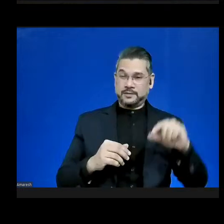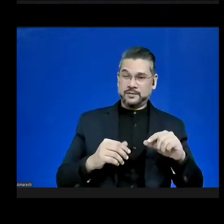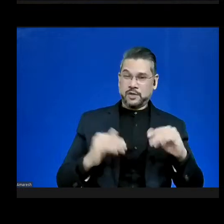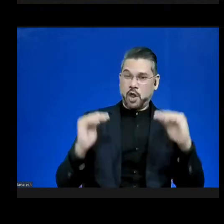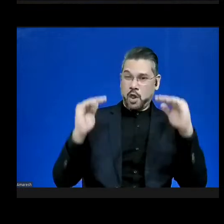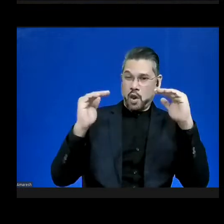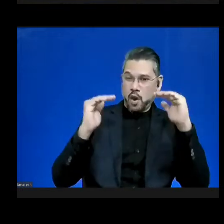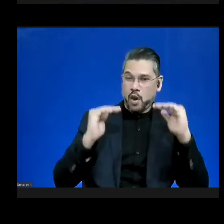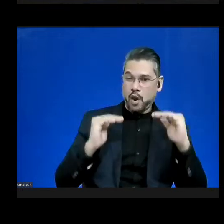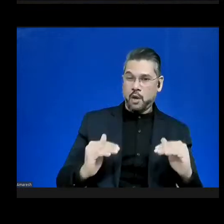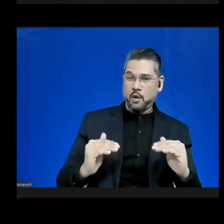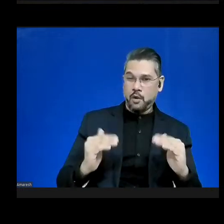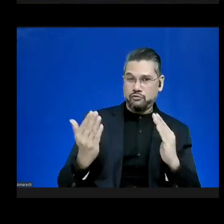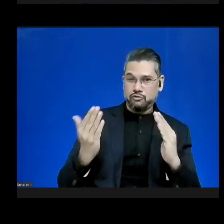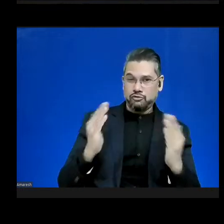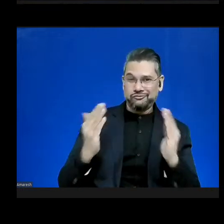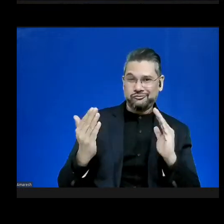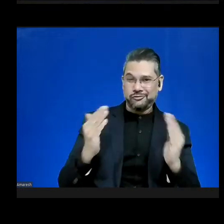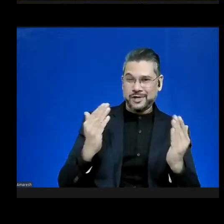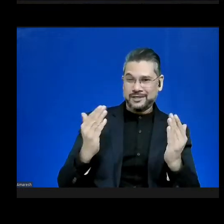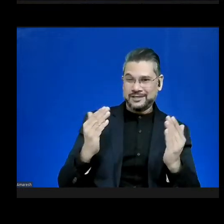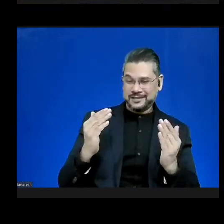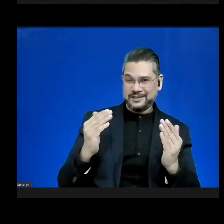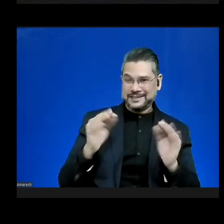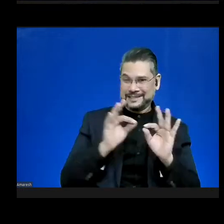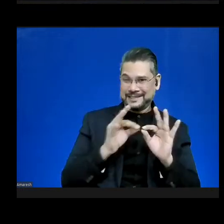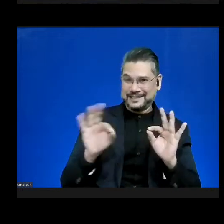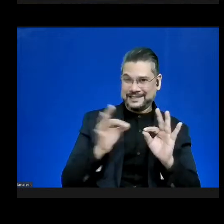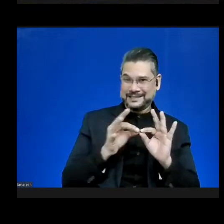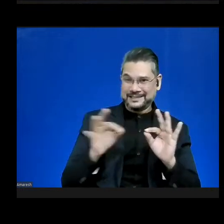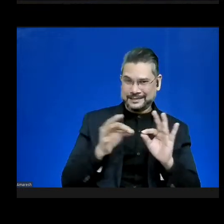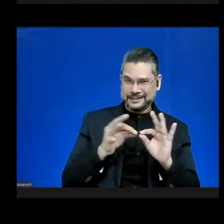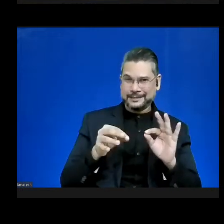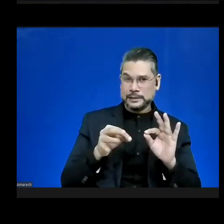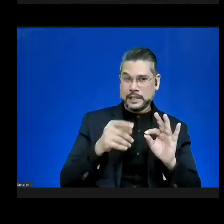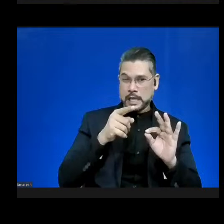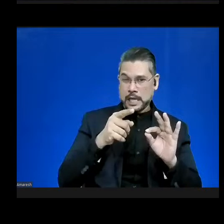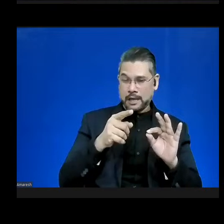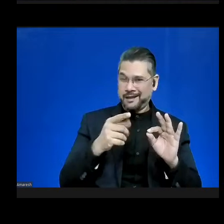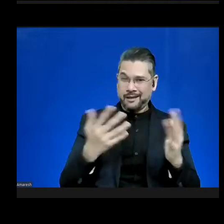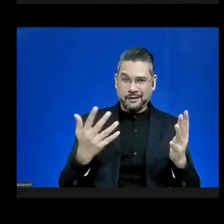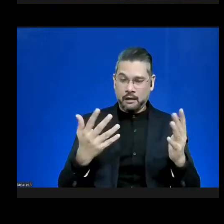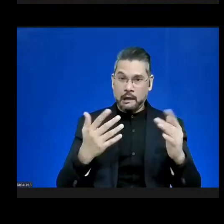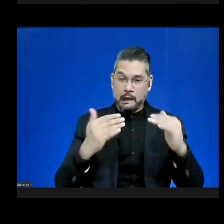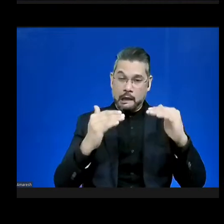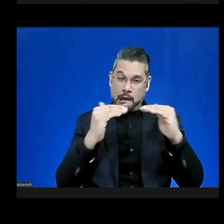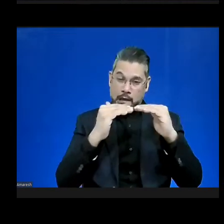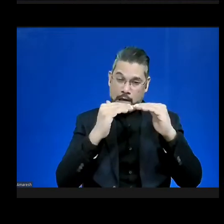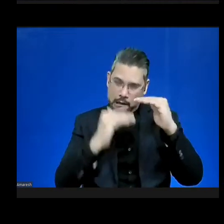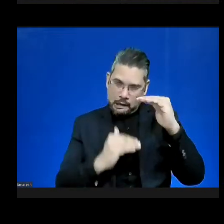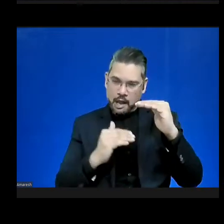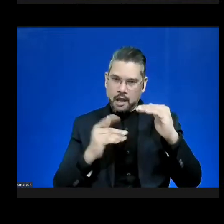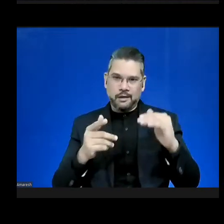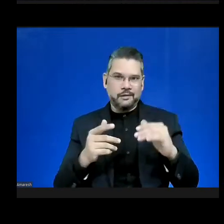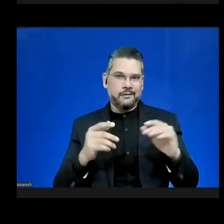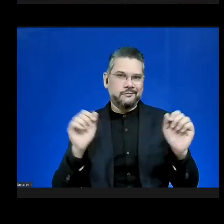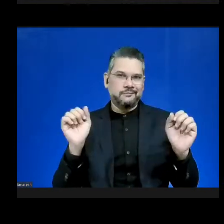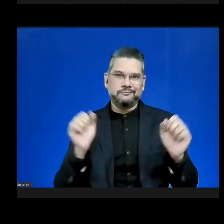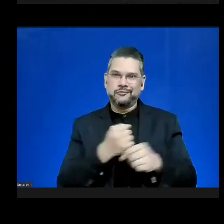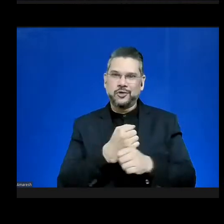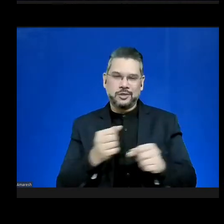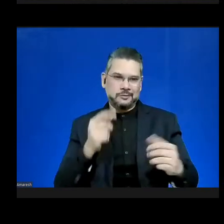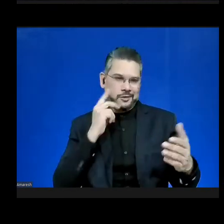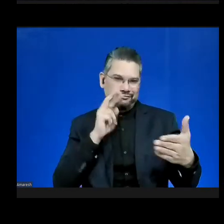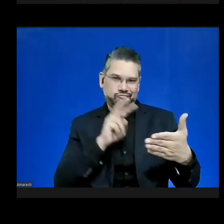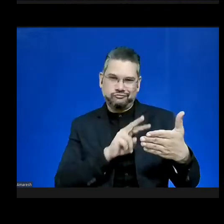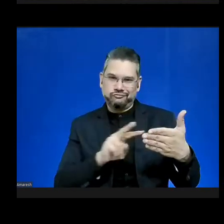be able to even read what is written after that, but it is low contrast text is bad for everyone. So